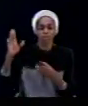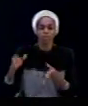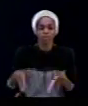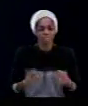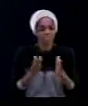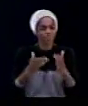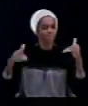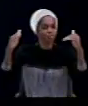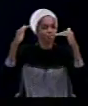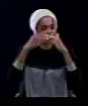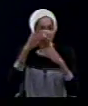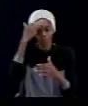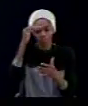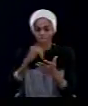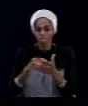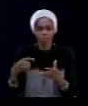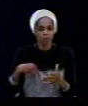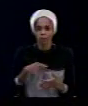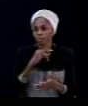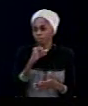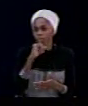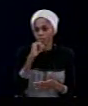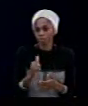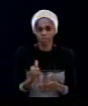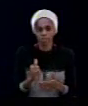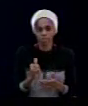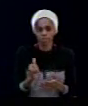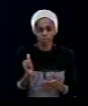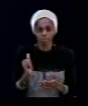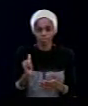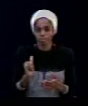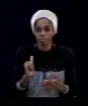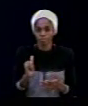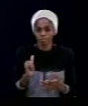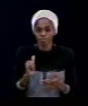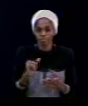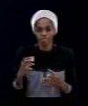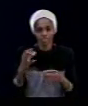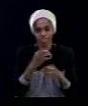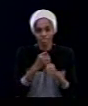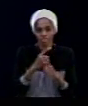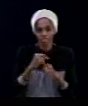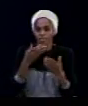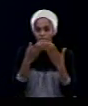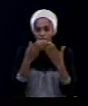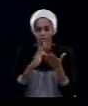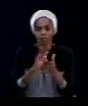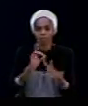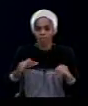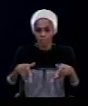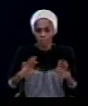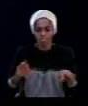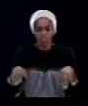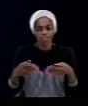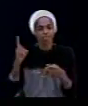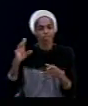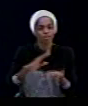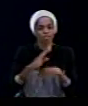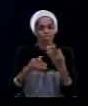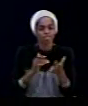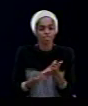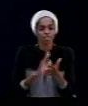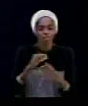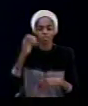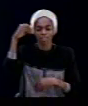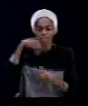that we are not an ingrate. Give God all the glory. Give God all the honor. In